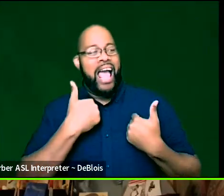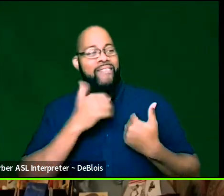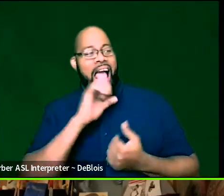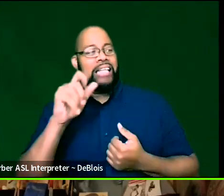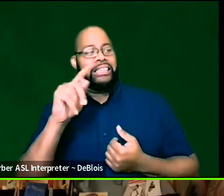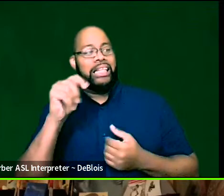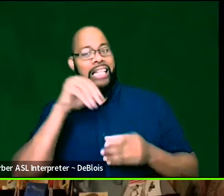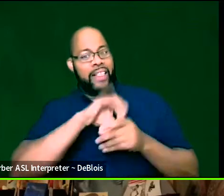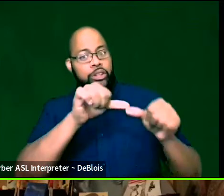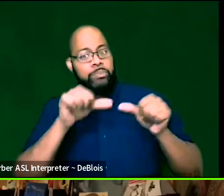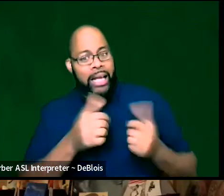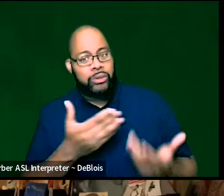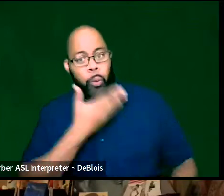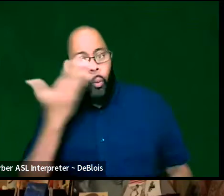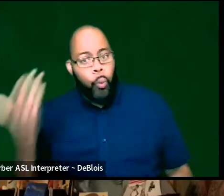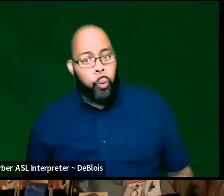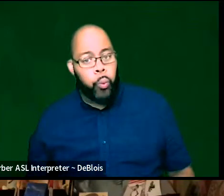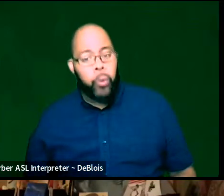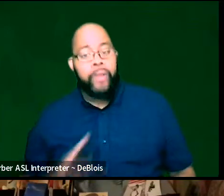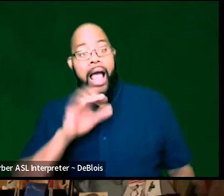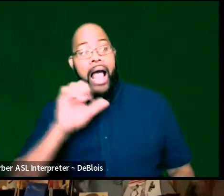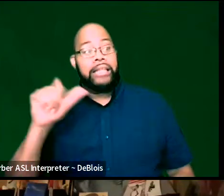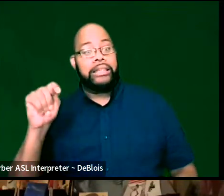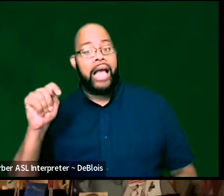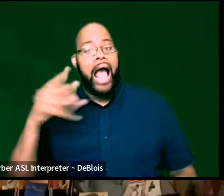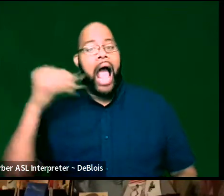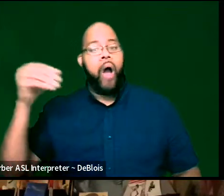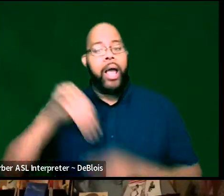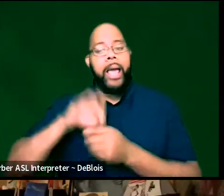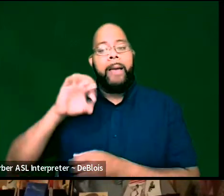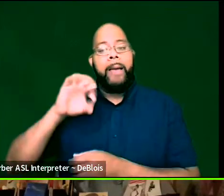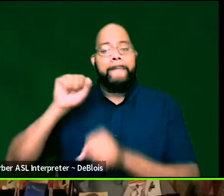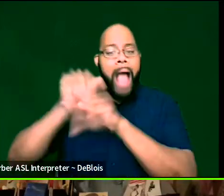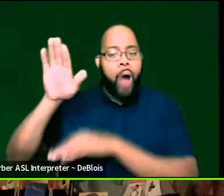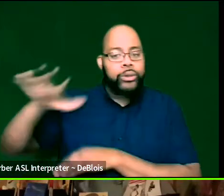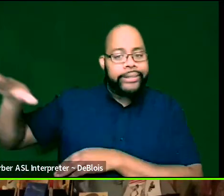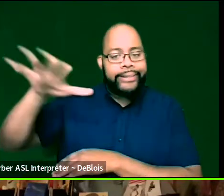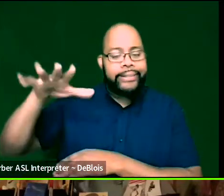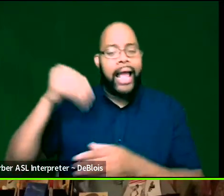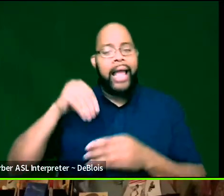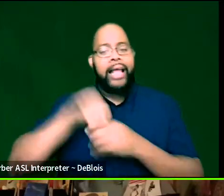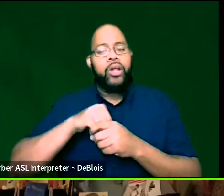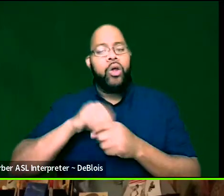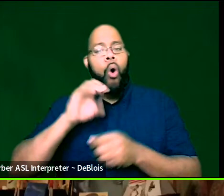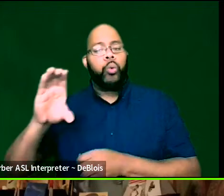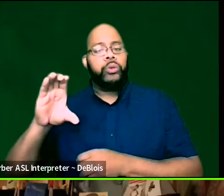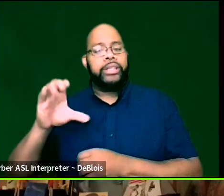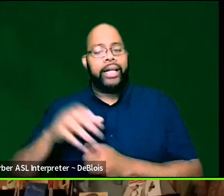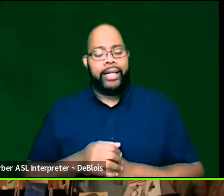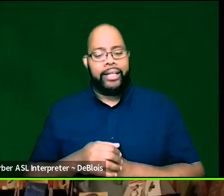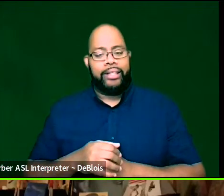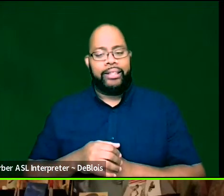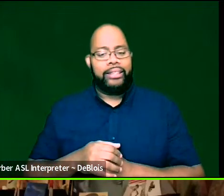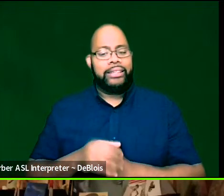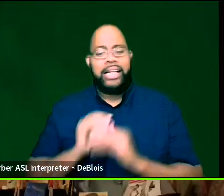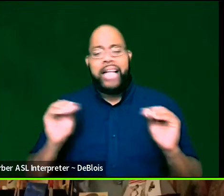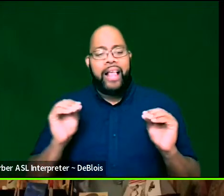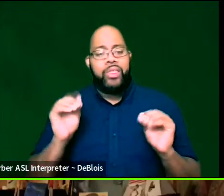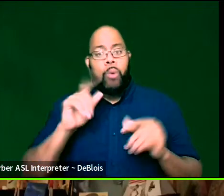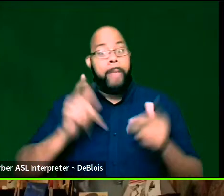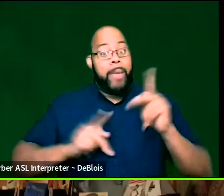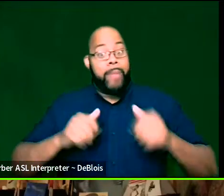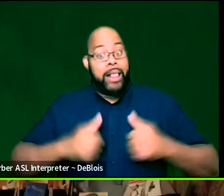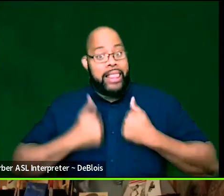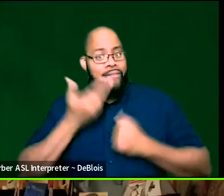those spaces. Their assets were out in the mountains and down at Ocean City. There was nothing where the